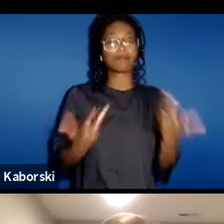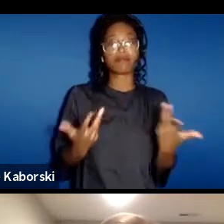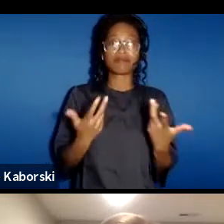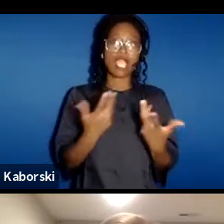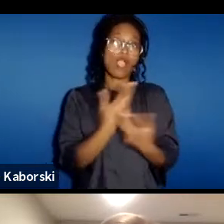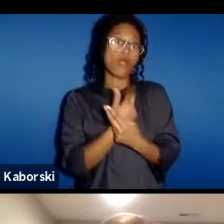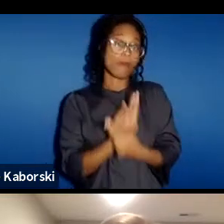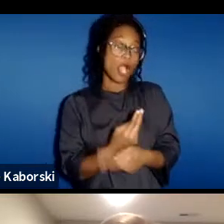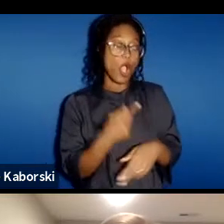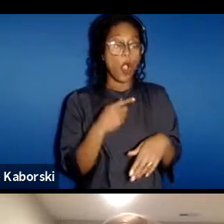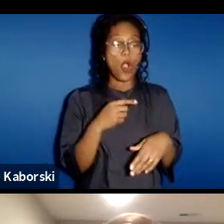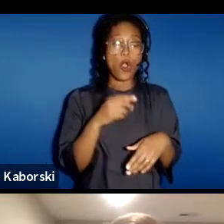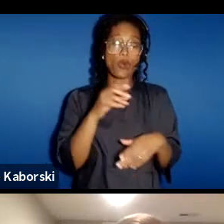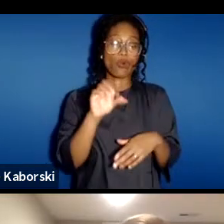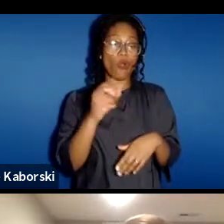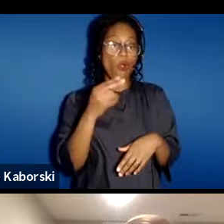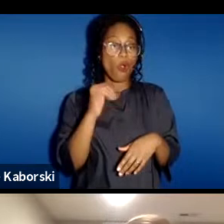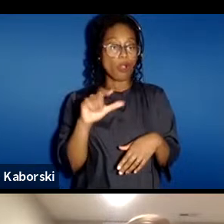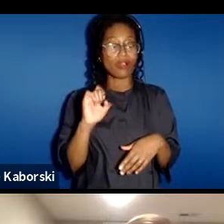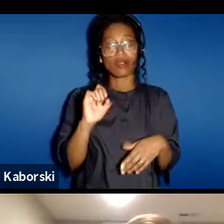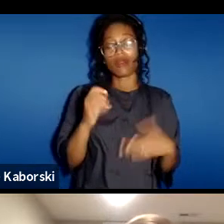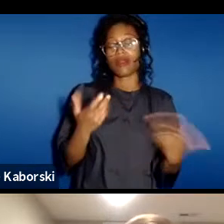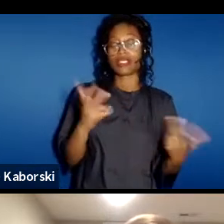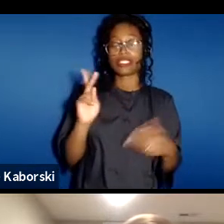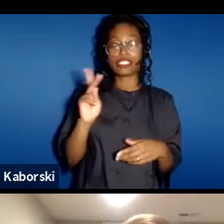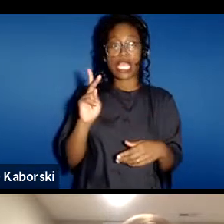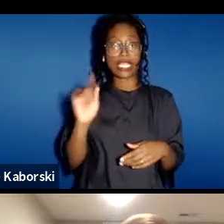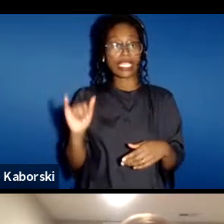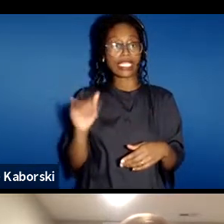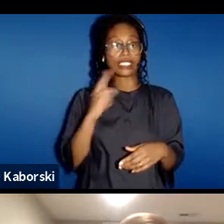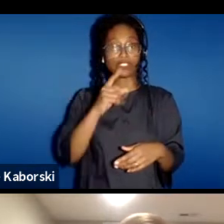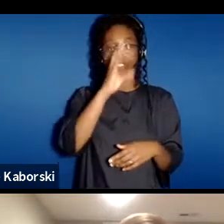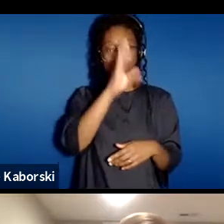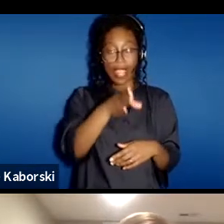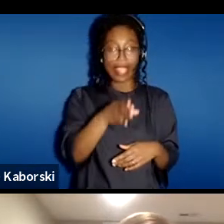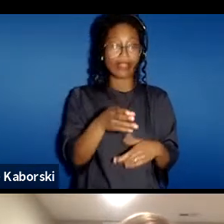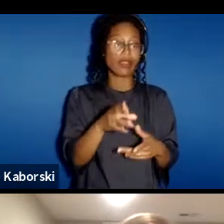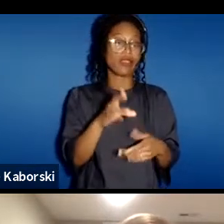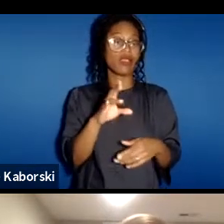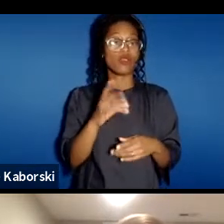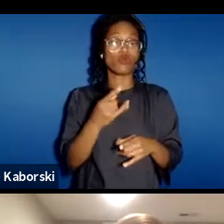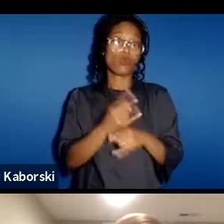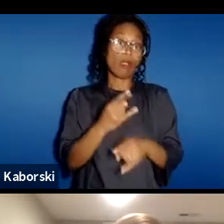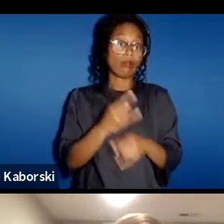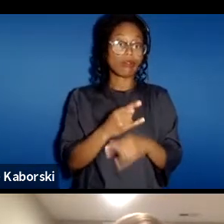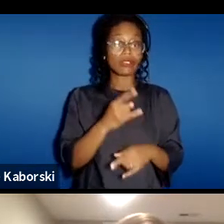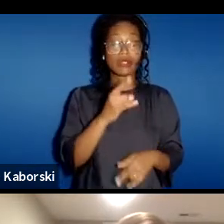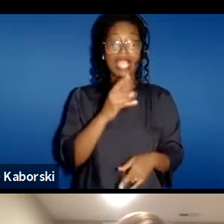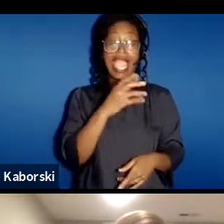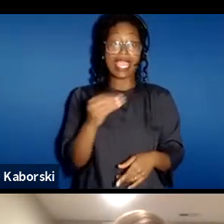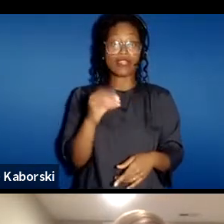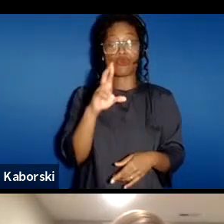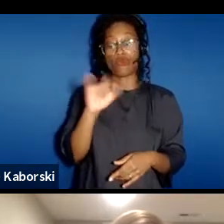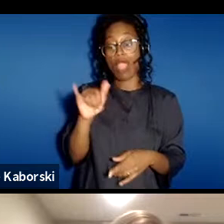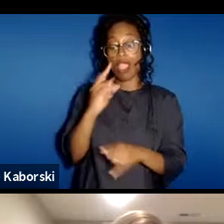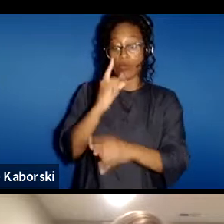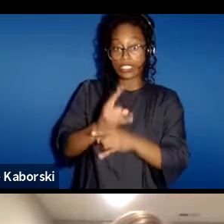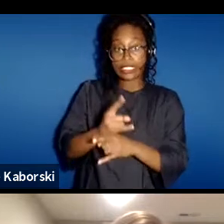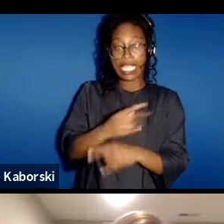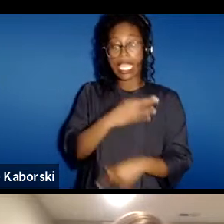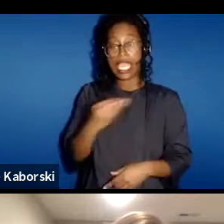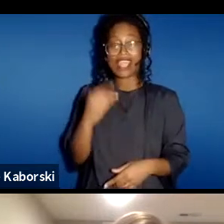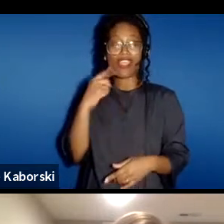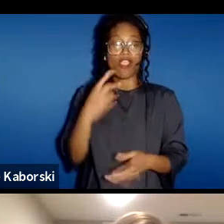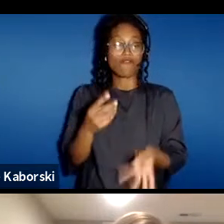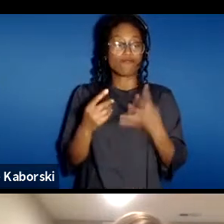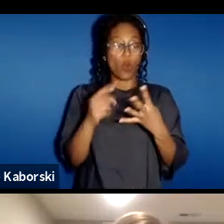Straight Bourbon Whiskey, Rabbit Hole Kentucky Straight Rye Whiskey. And what we decided to do was give our 4 core products